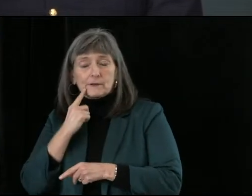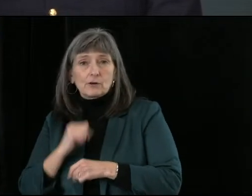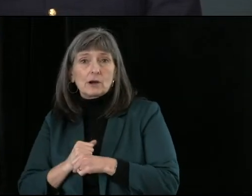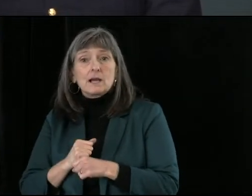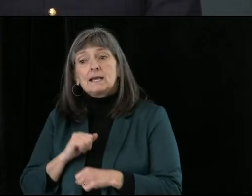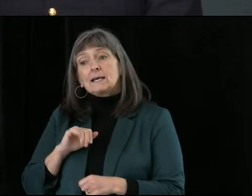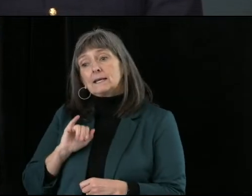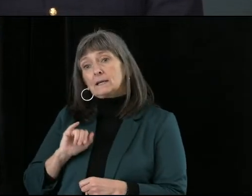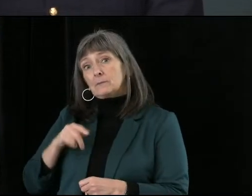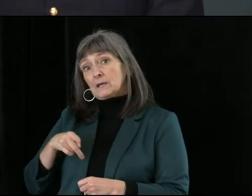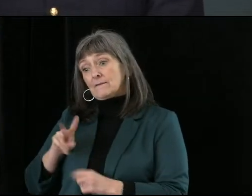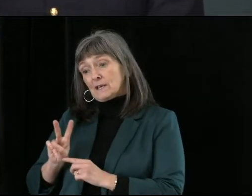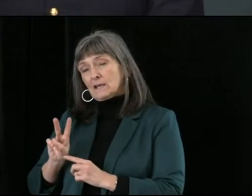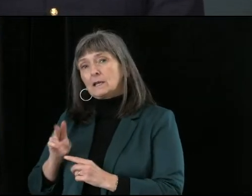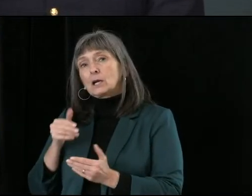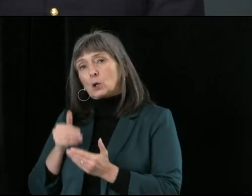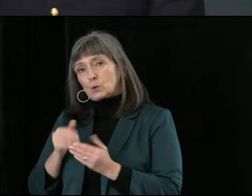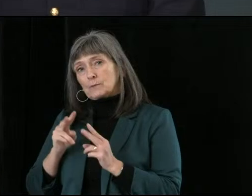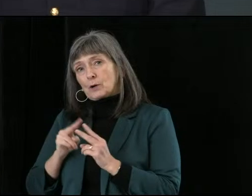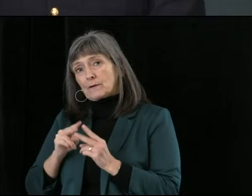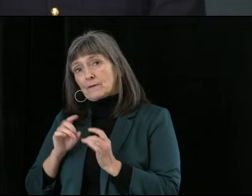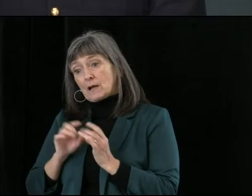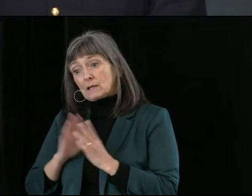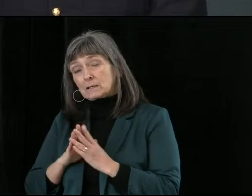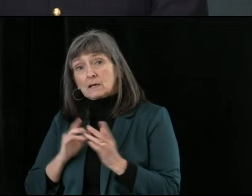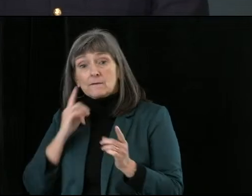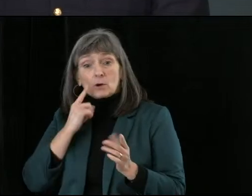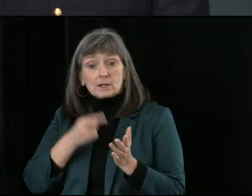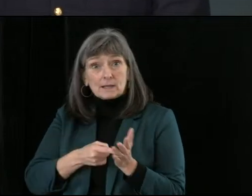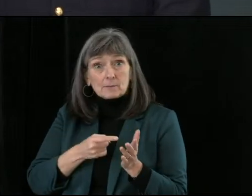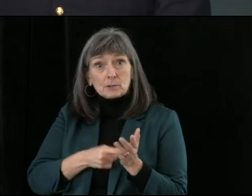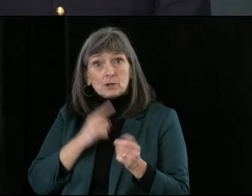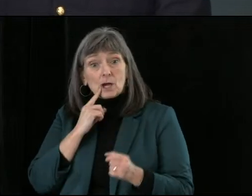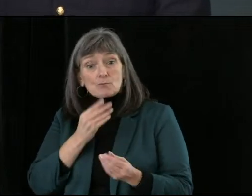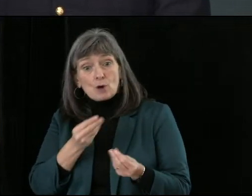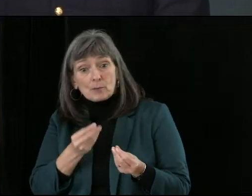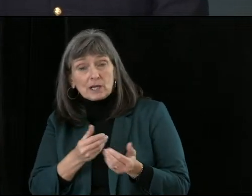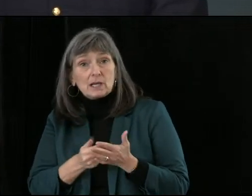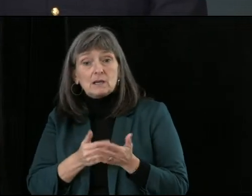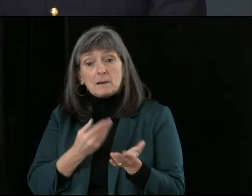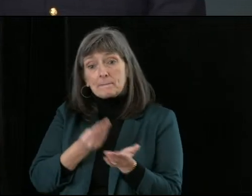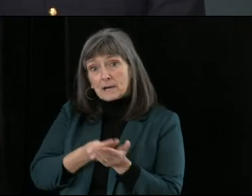That includes incidents of property crime, financial crime,